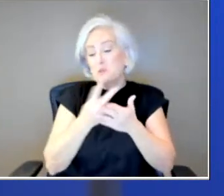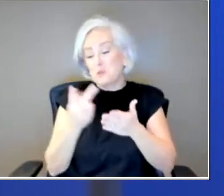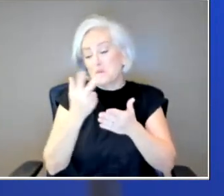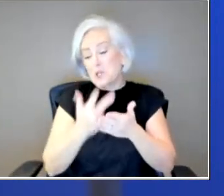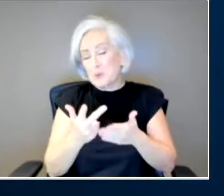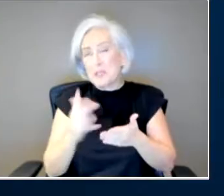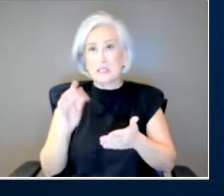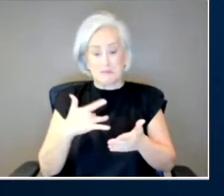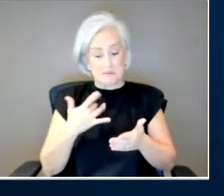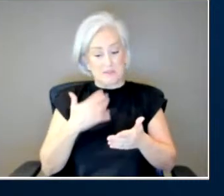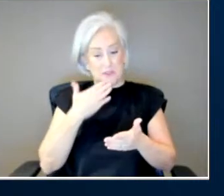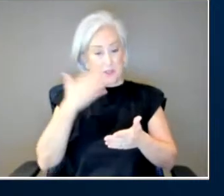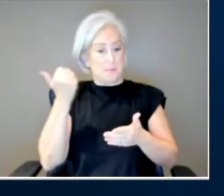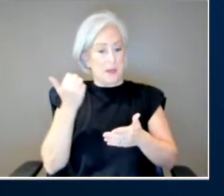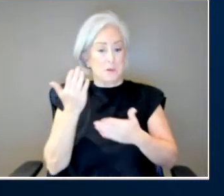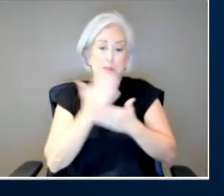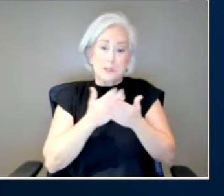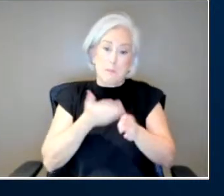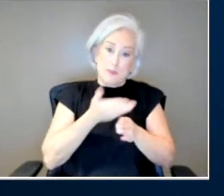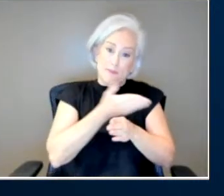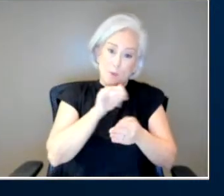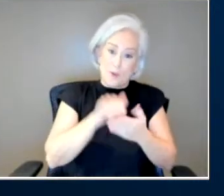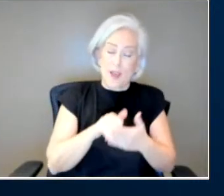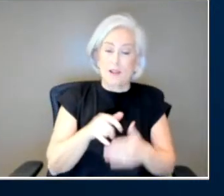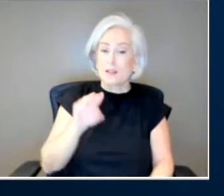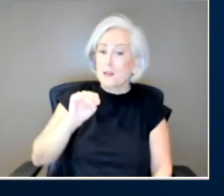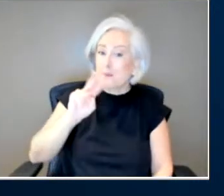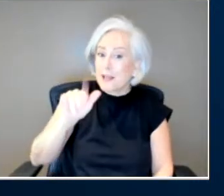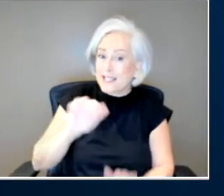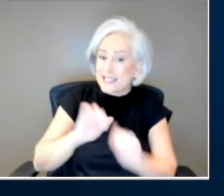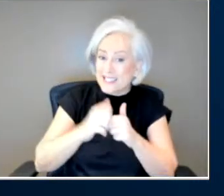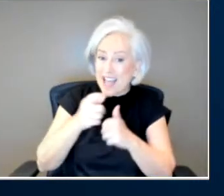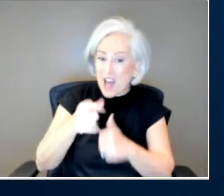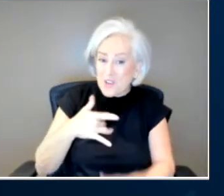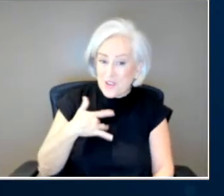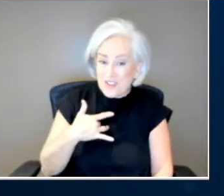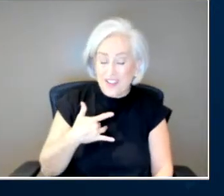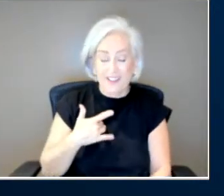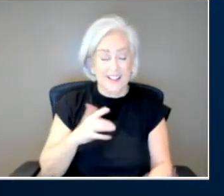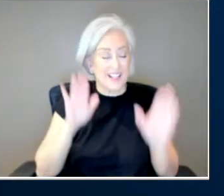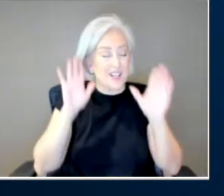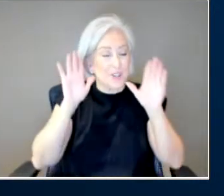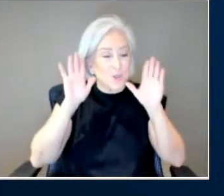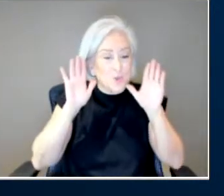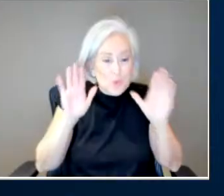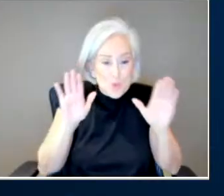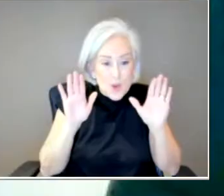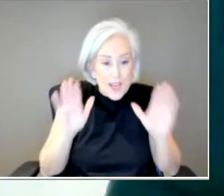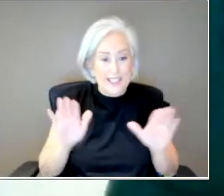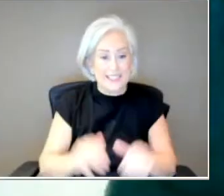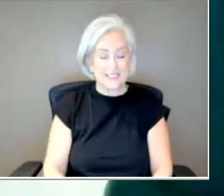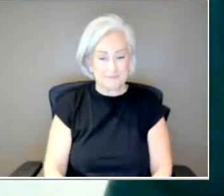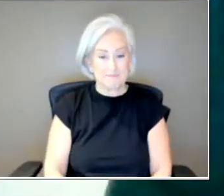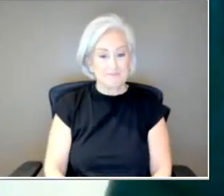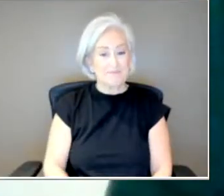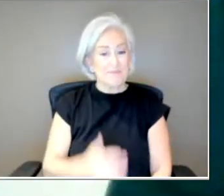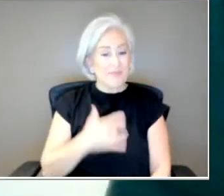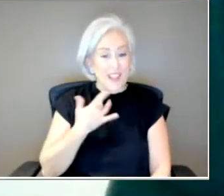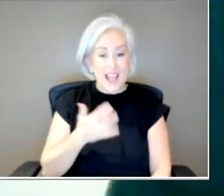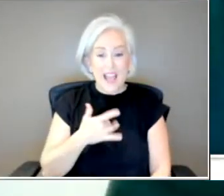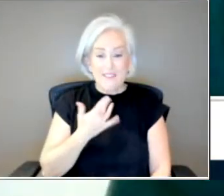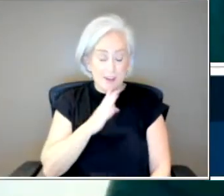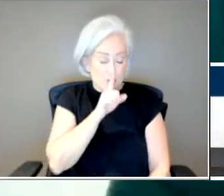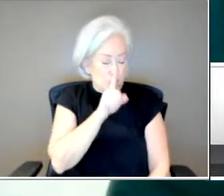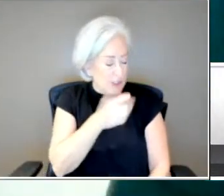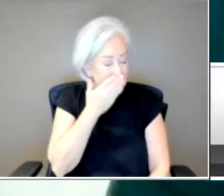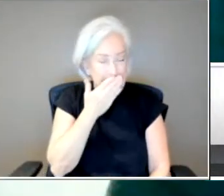that. Melissa, how are you feeling so far? I feel great. And I felt really